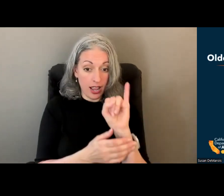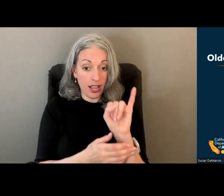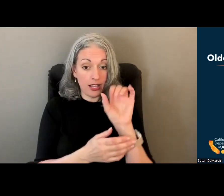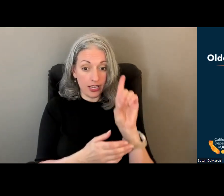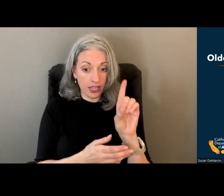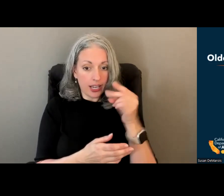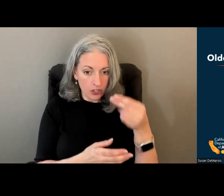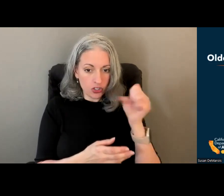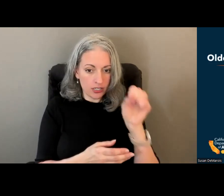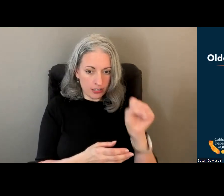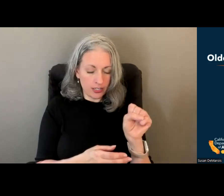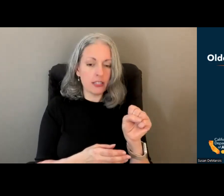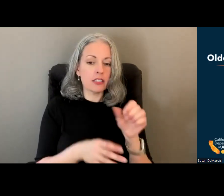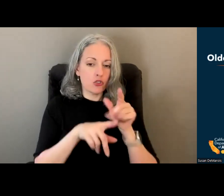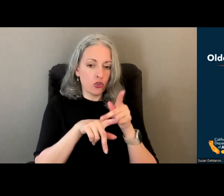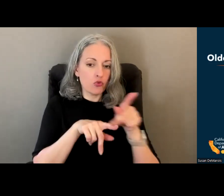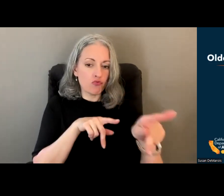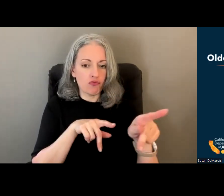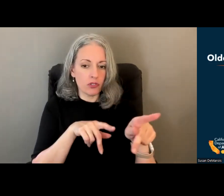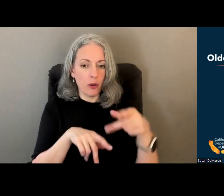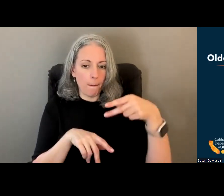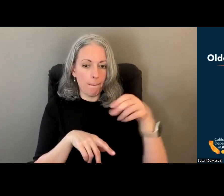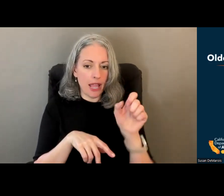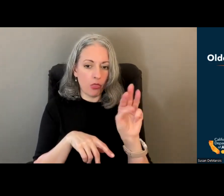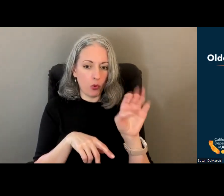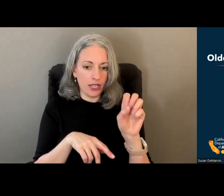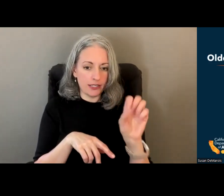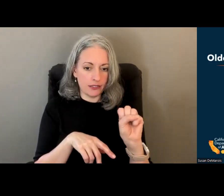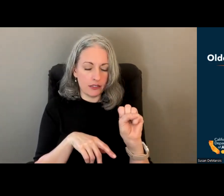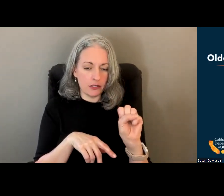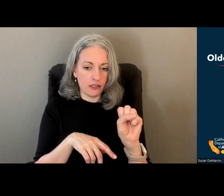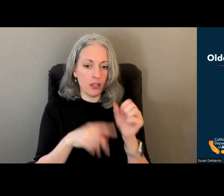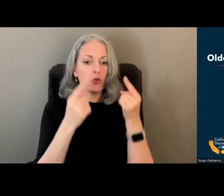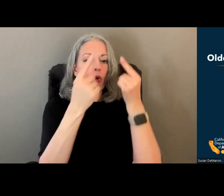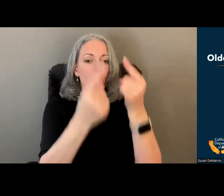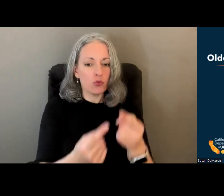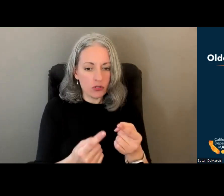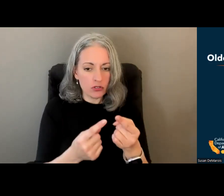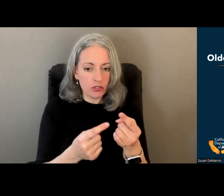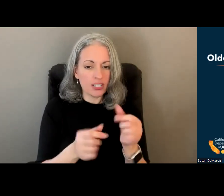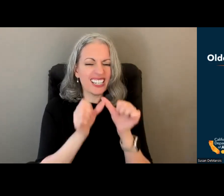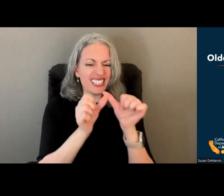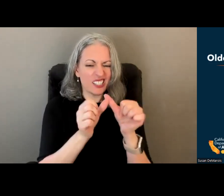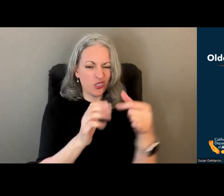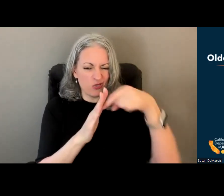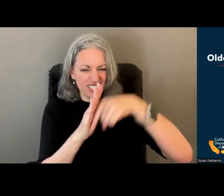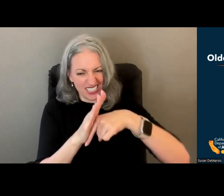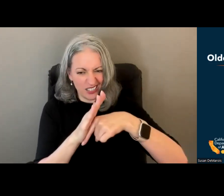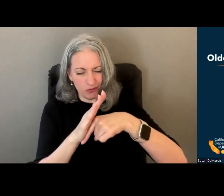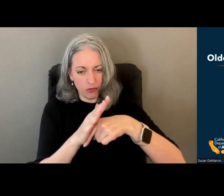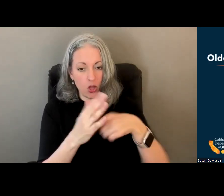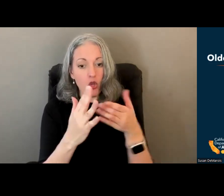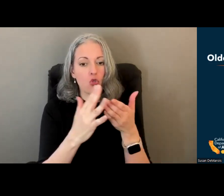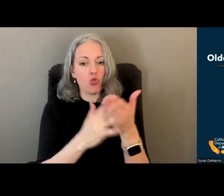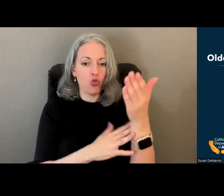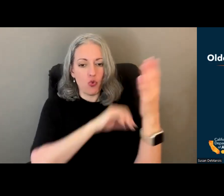Career Pathways and CalGROWS initiatives. These continue deep into the fall, and we could really